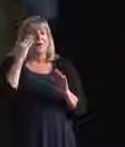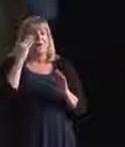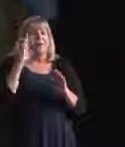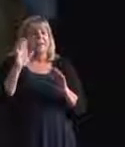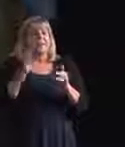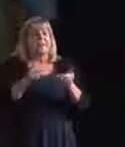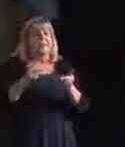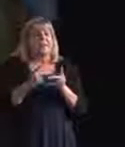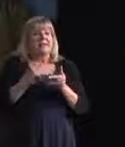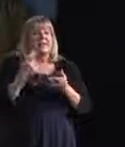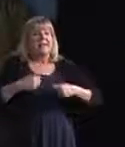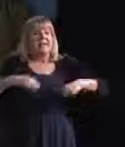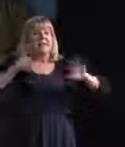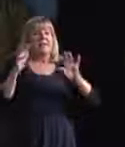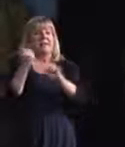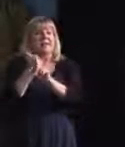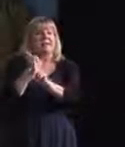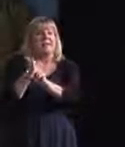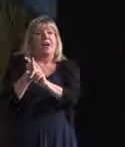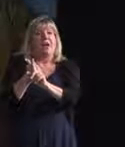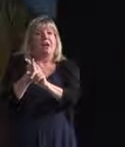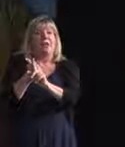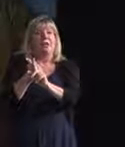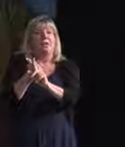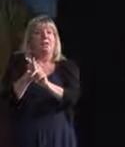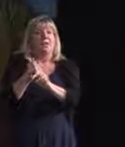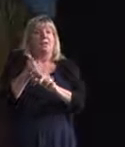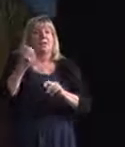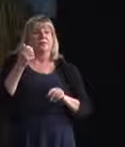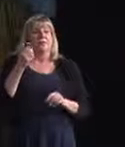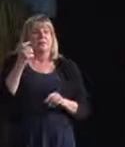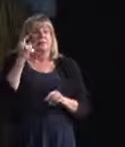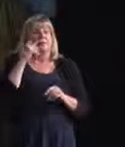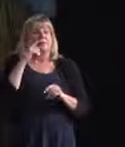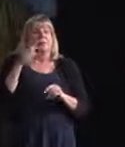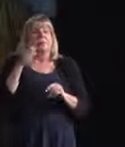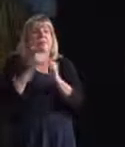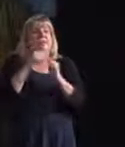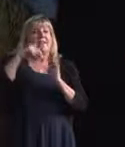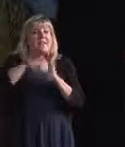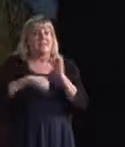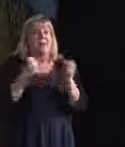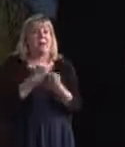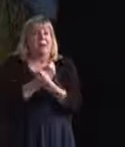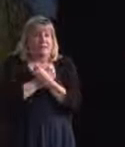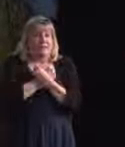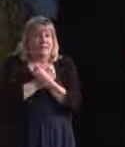he gave himself up and into its deep love.